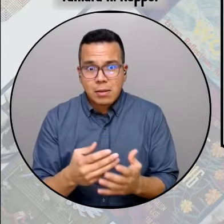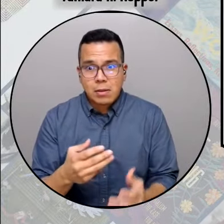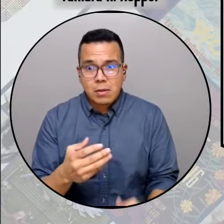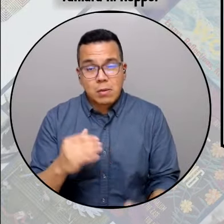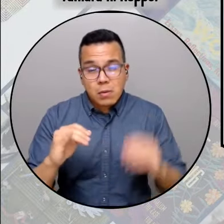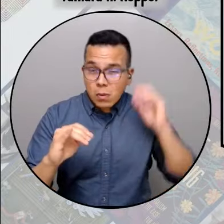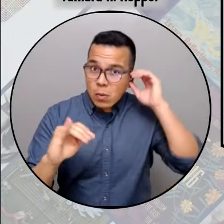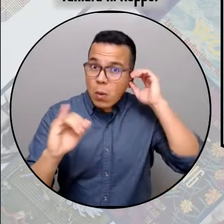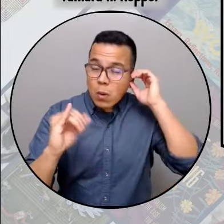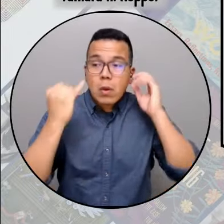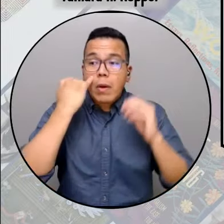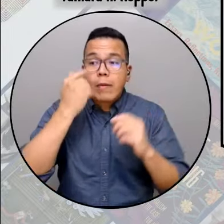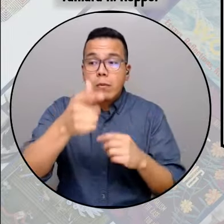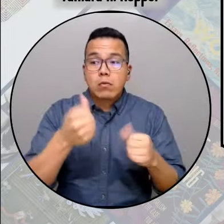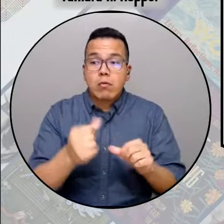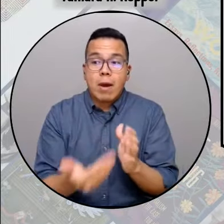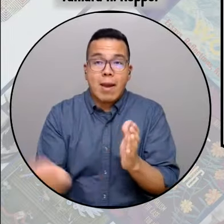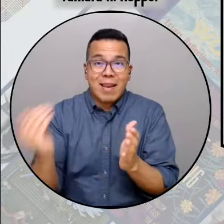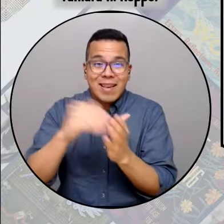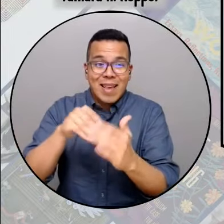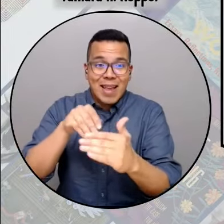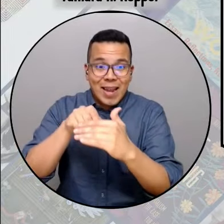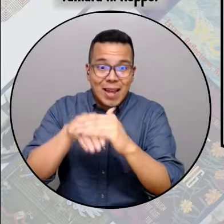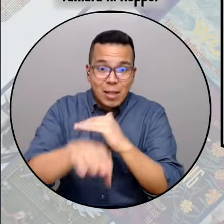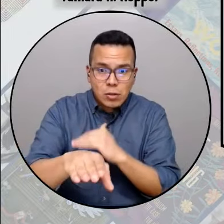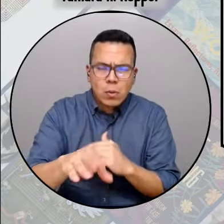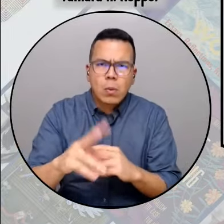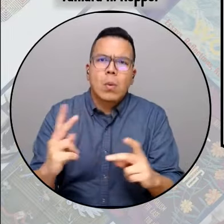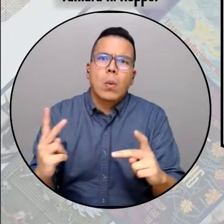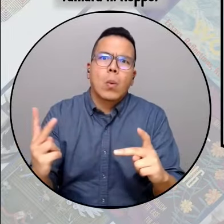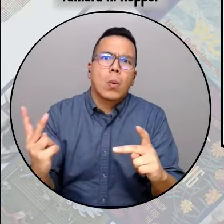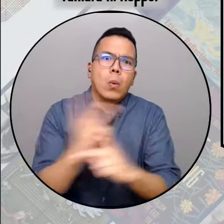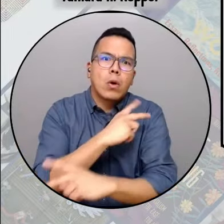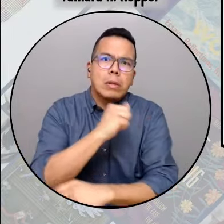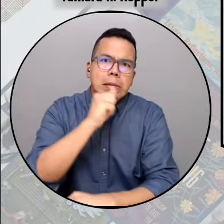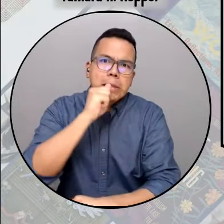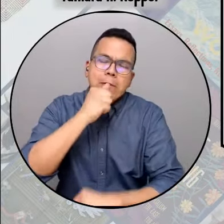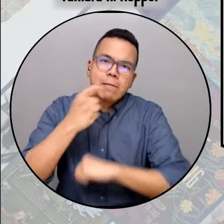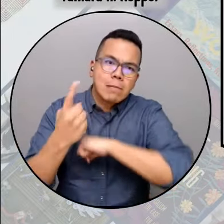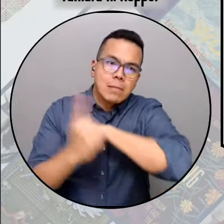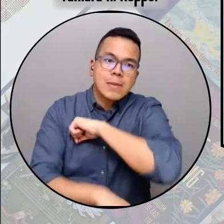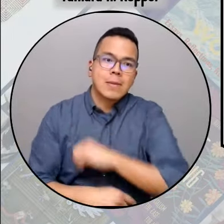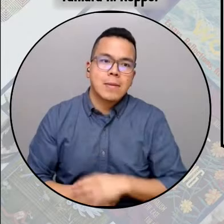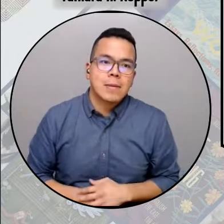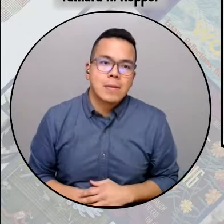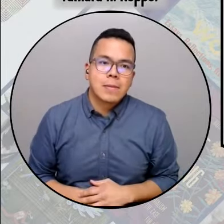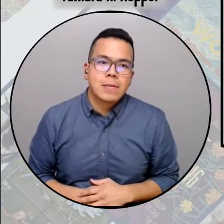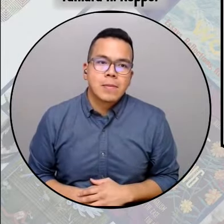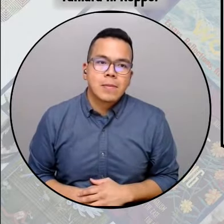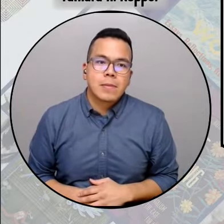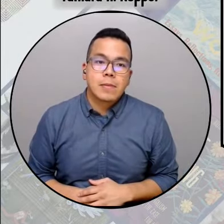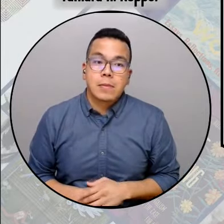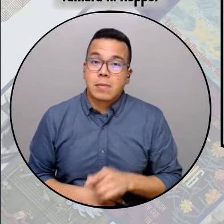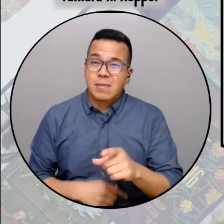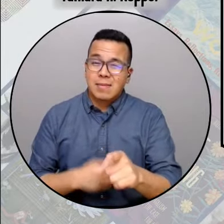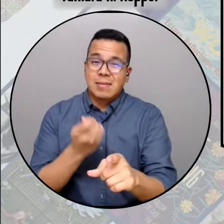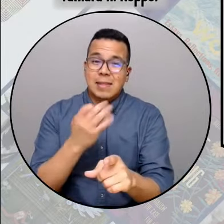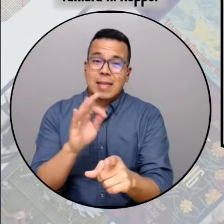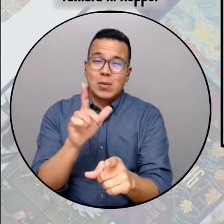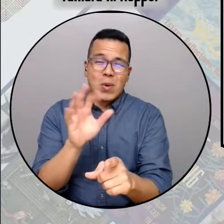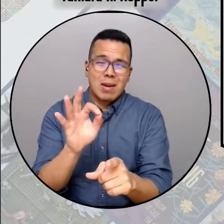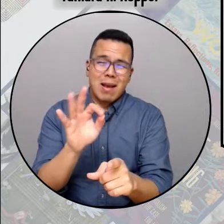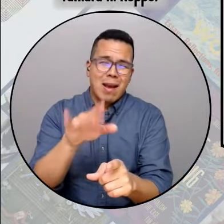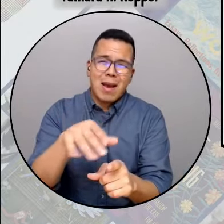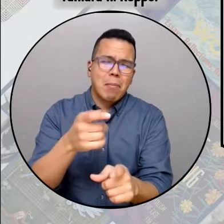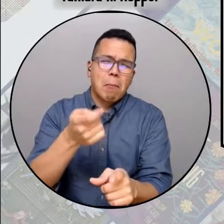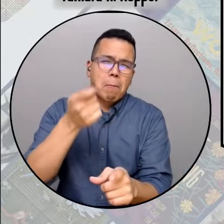to reenter, right? And there can be even stiffer consequences. And one of the things is that this was rarely prosecuted. So even though this